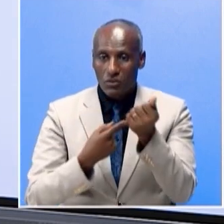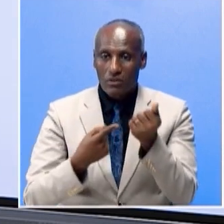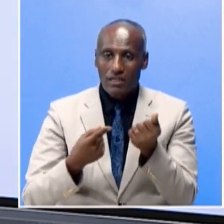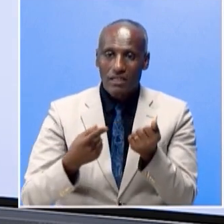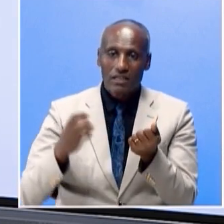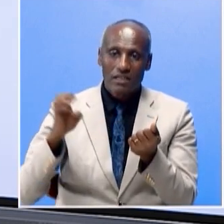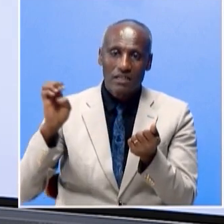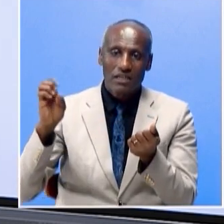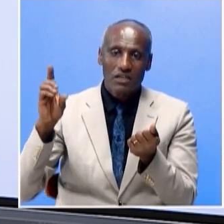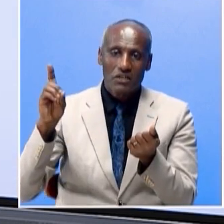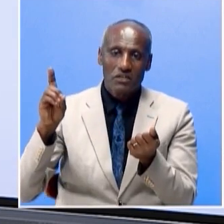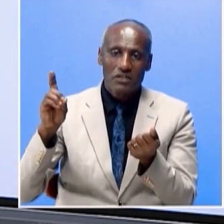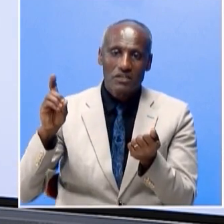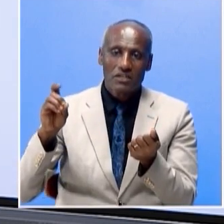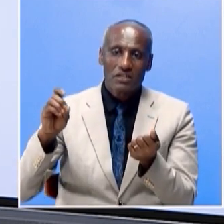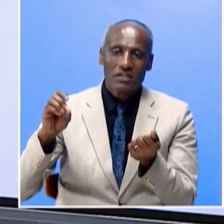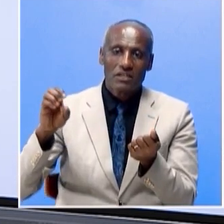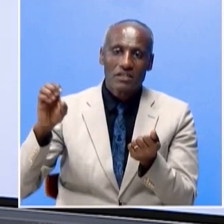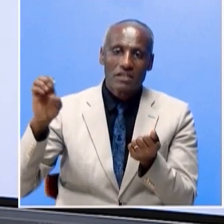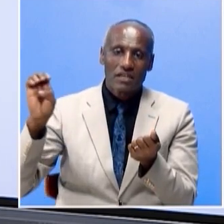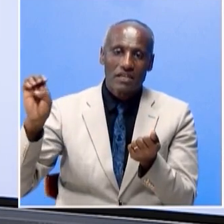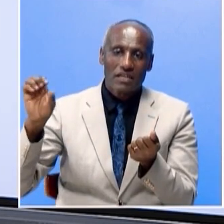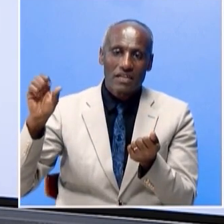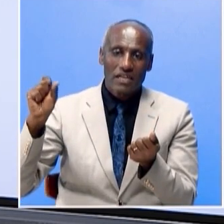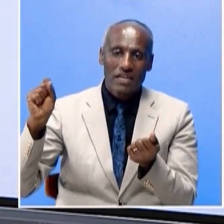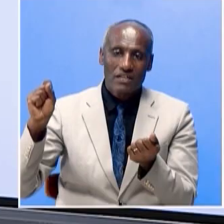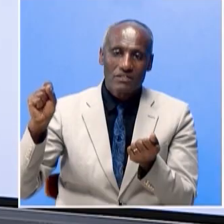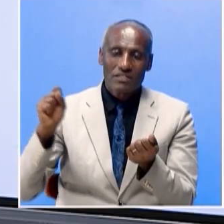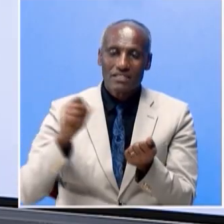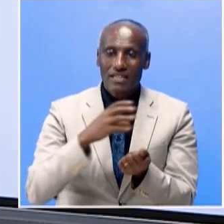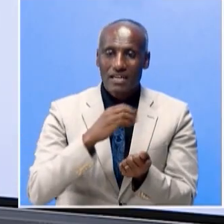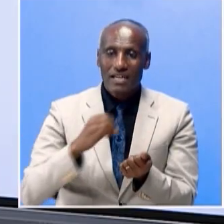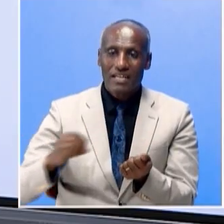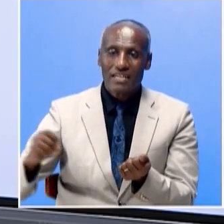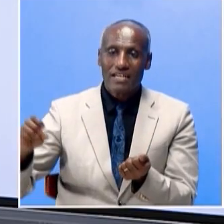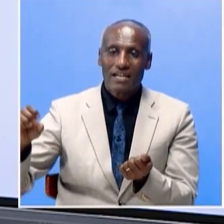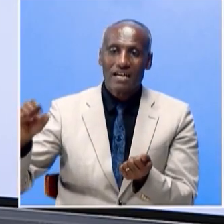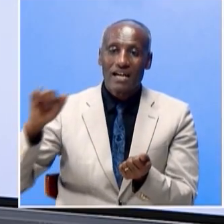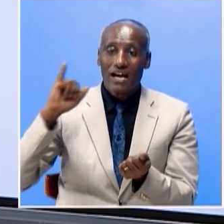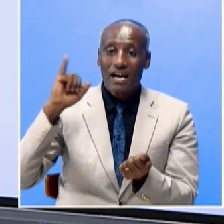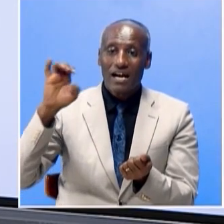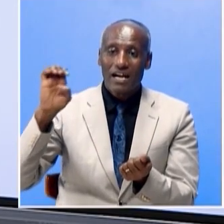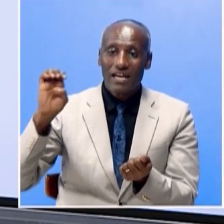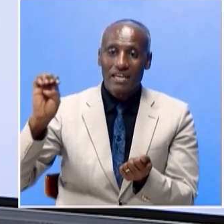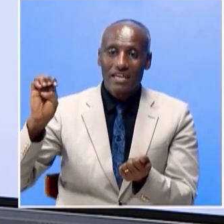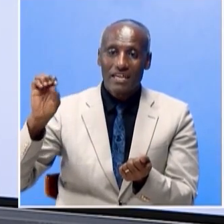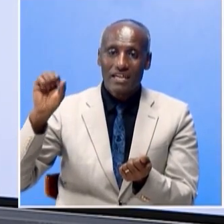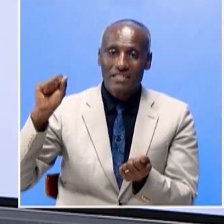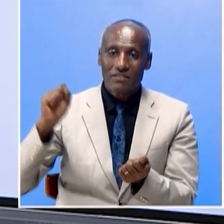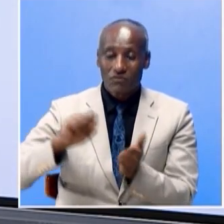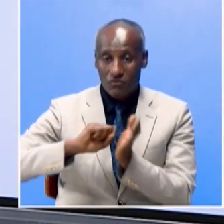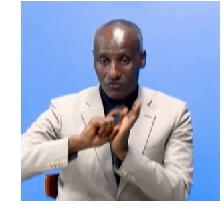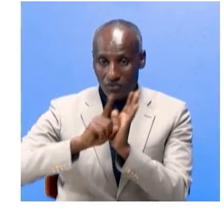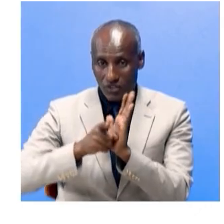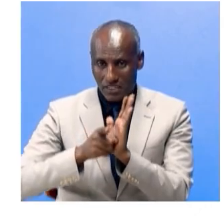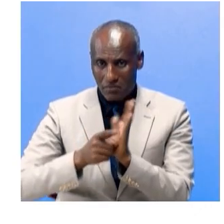and so forth. Okay? They do not take. This one is just base verb. We cannot say here, for example, we